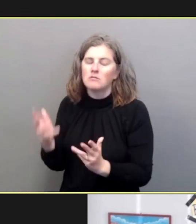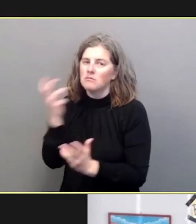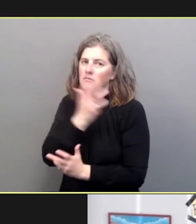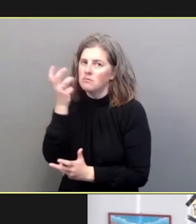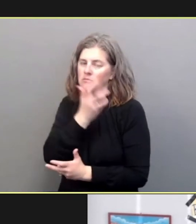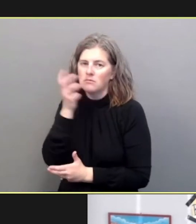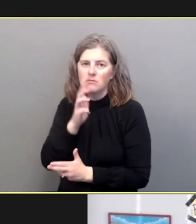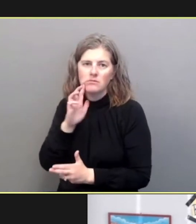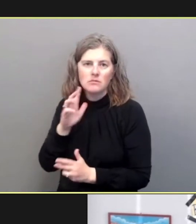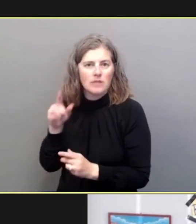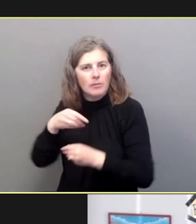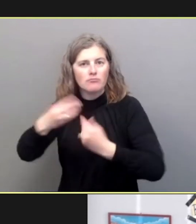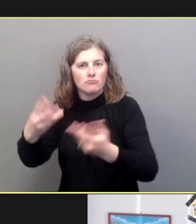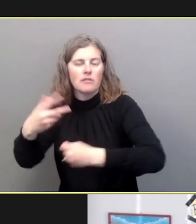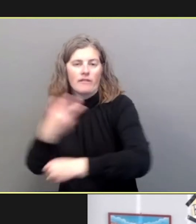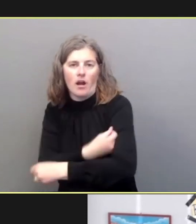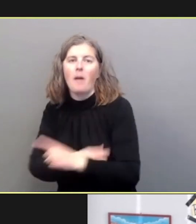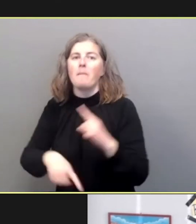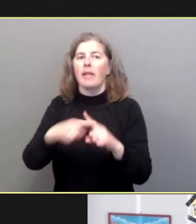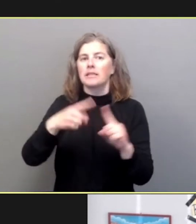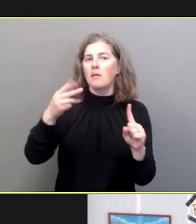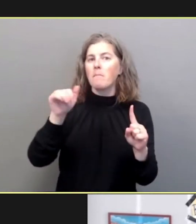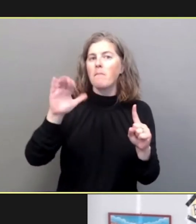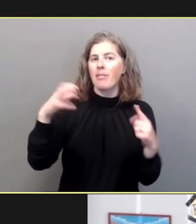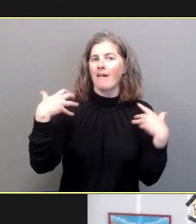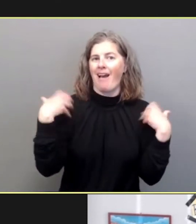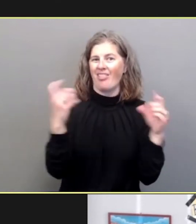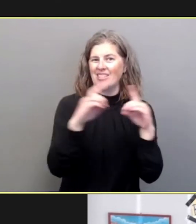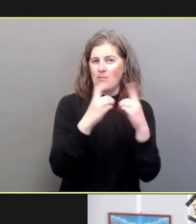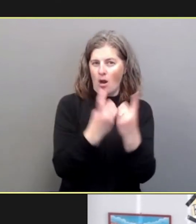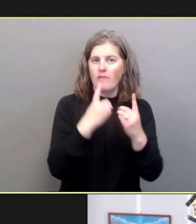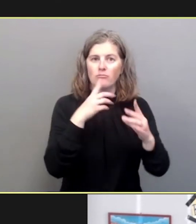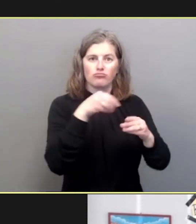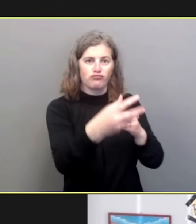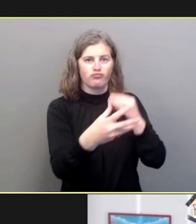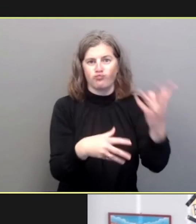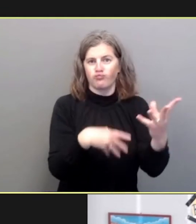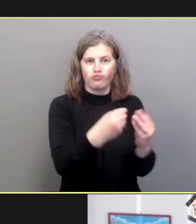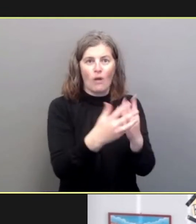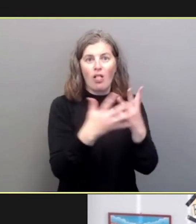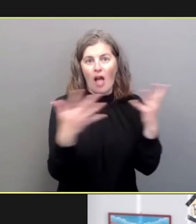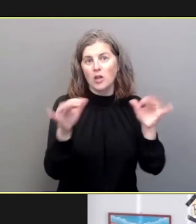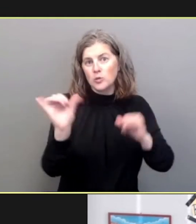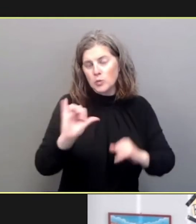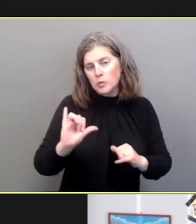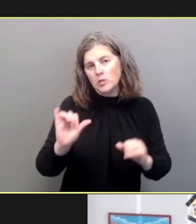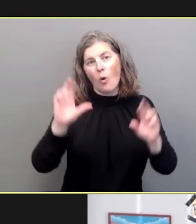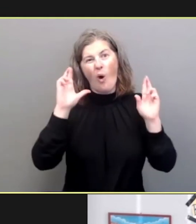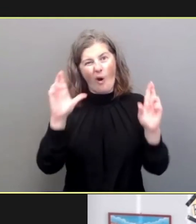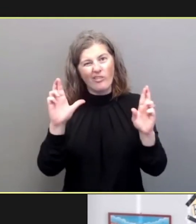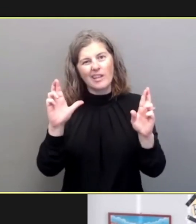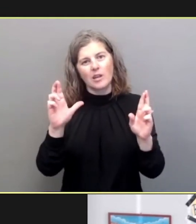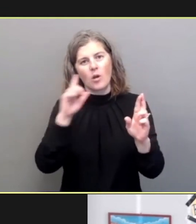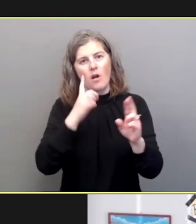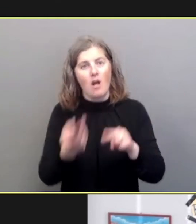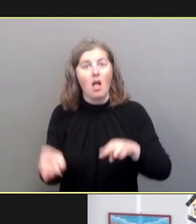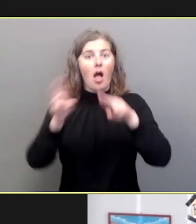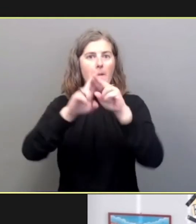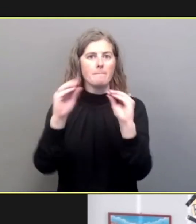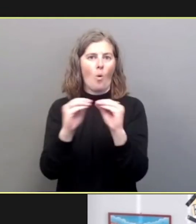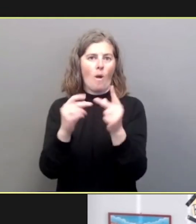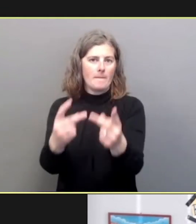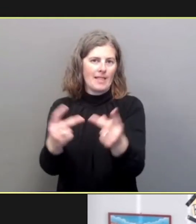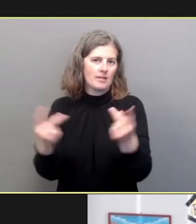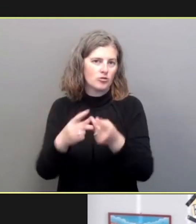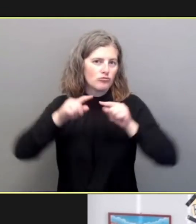lot of the vaccines. And then our public health department has been doing a lot as well. So hopefully we'll have more sites in the